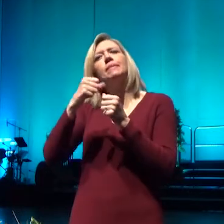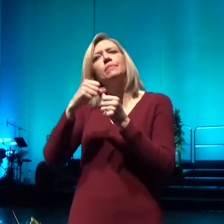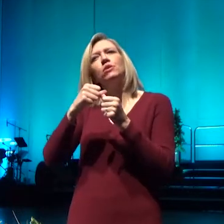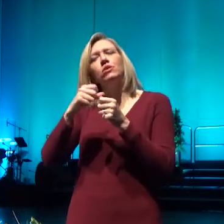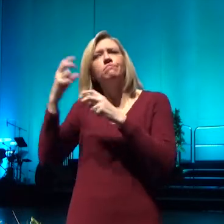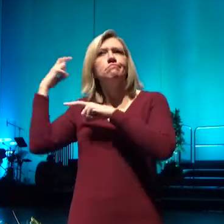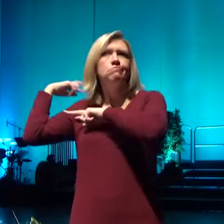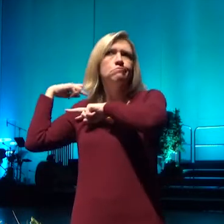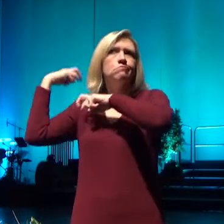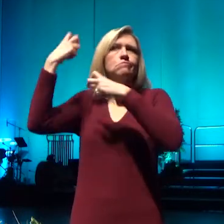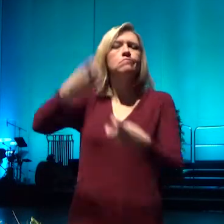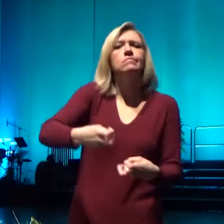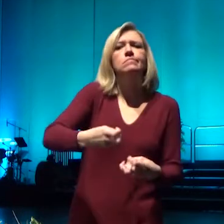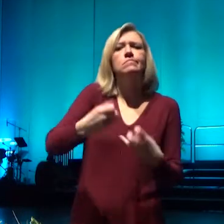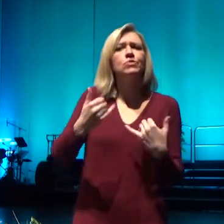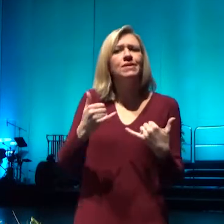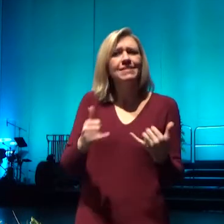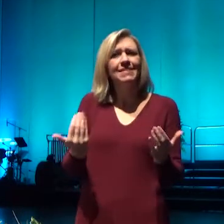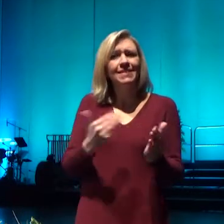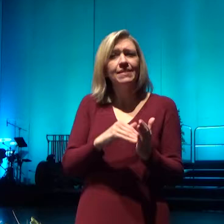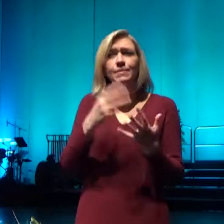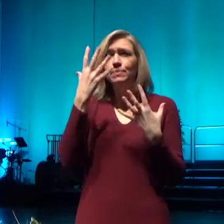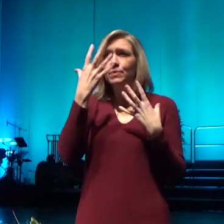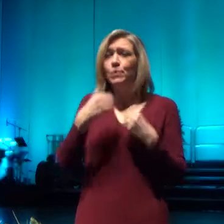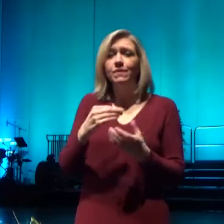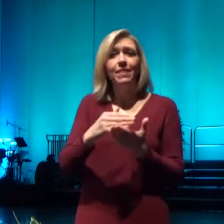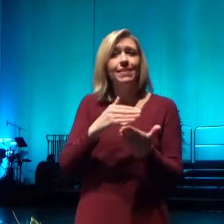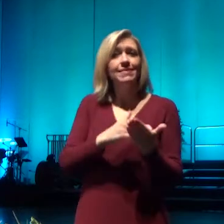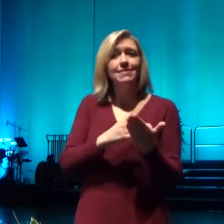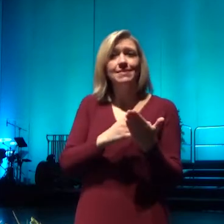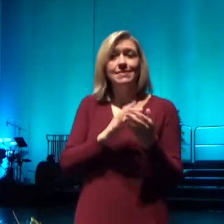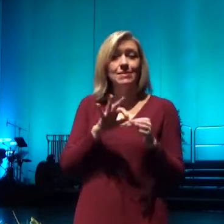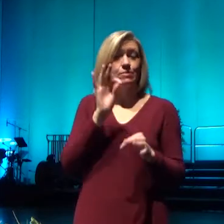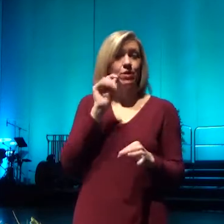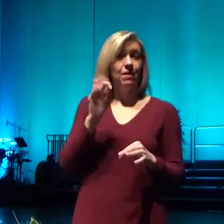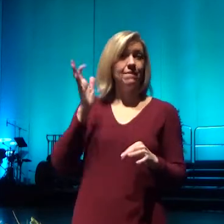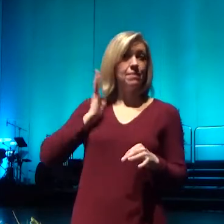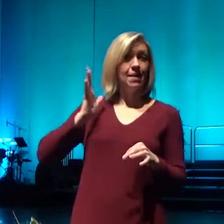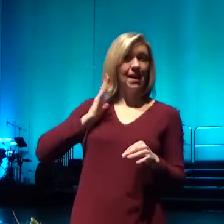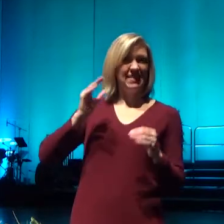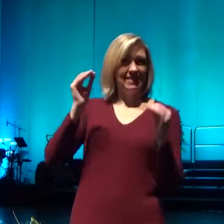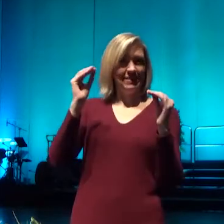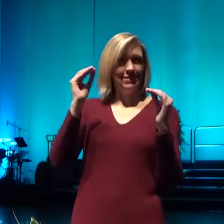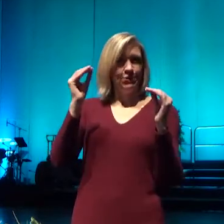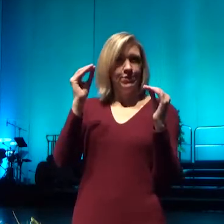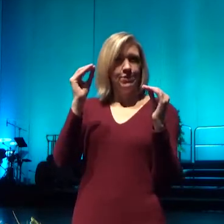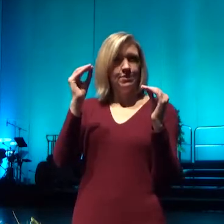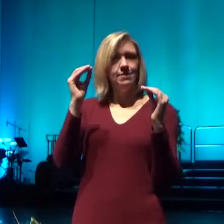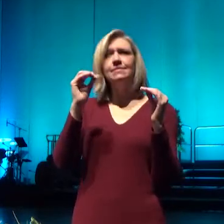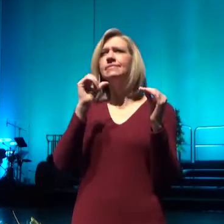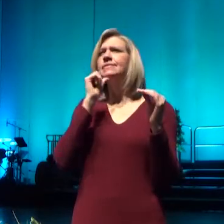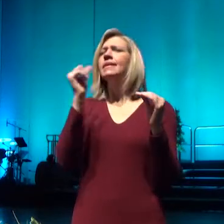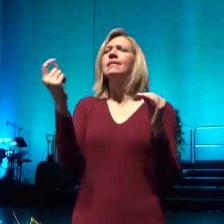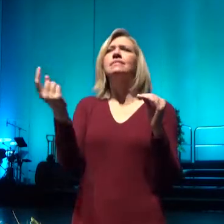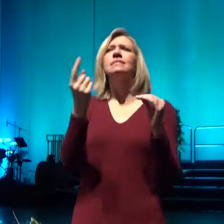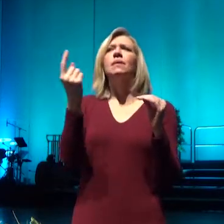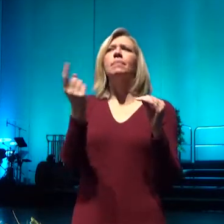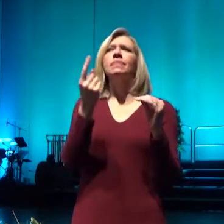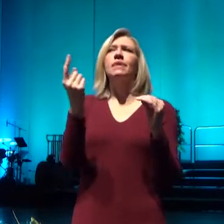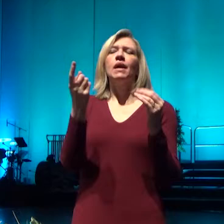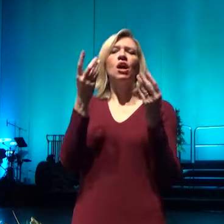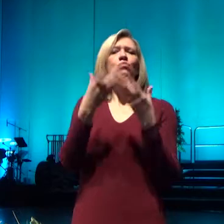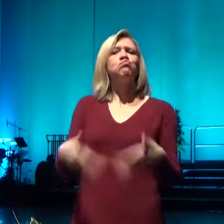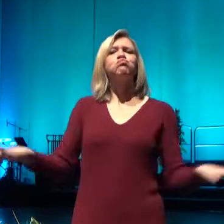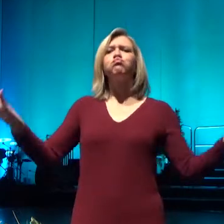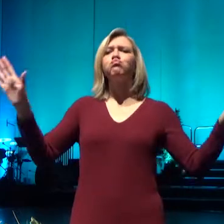present again. And I think that's the beautiful lesson that the spirit of the past teaches us, that it's not something in